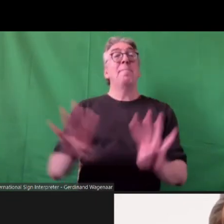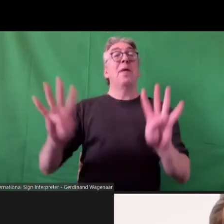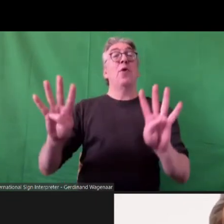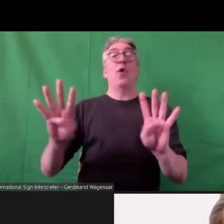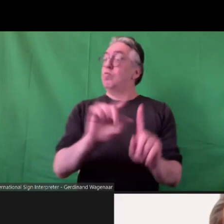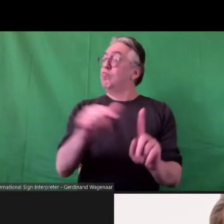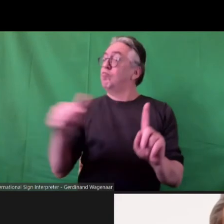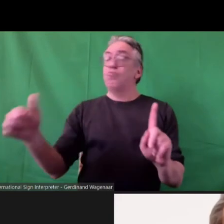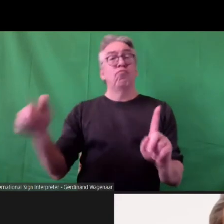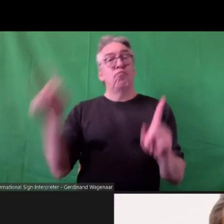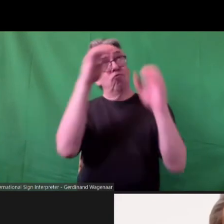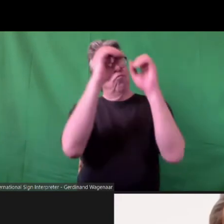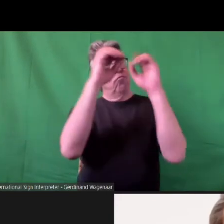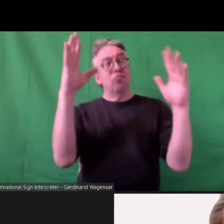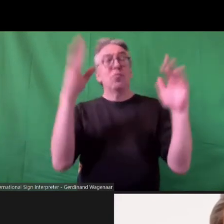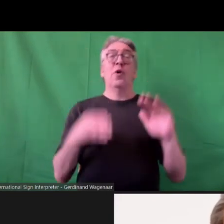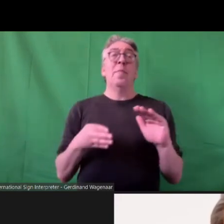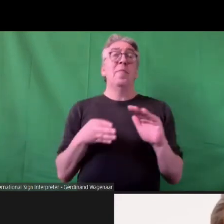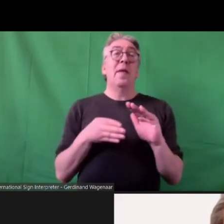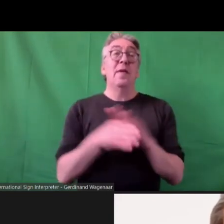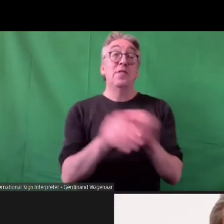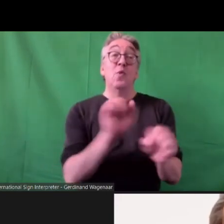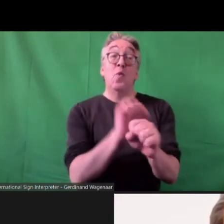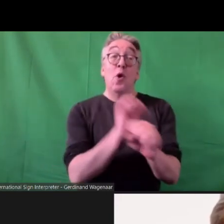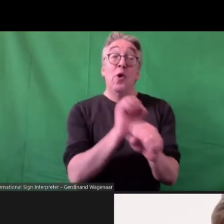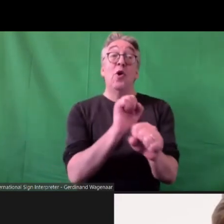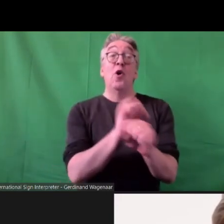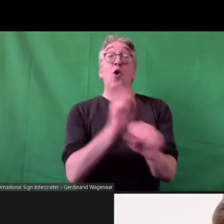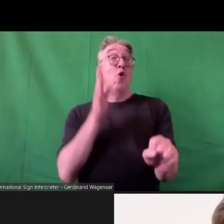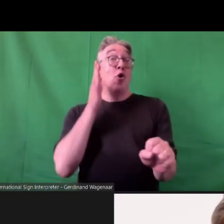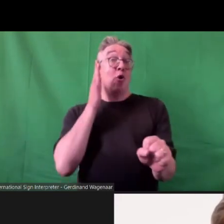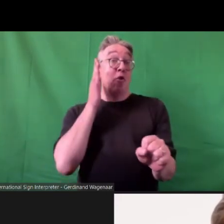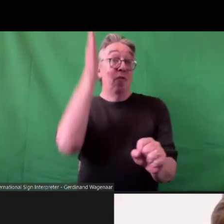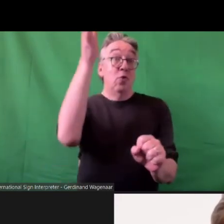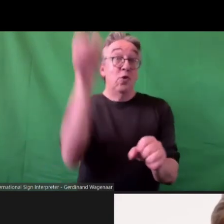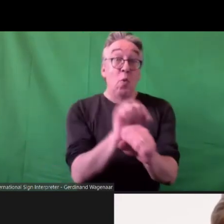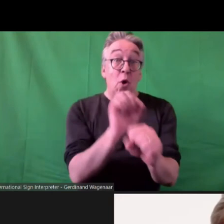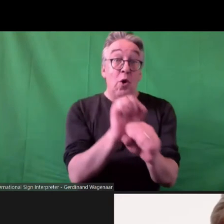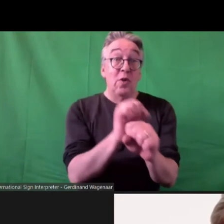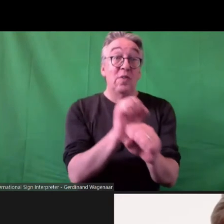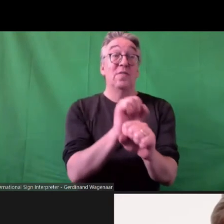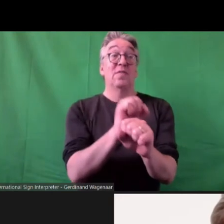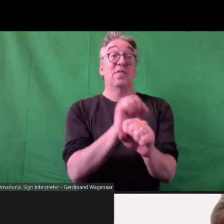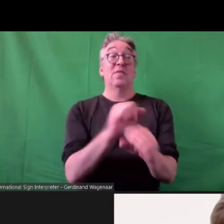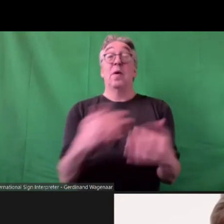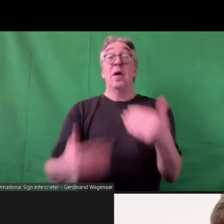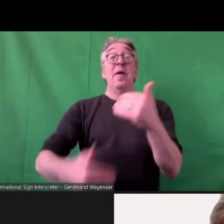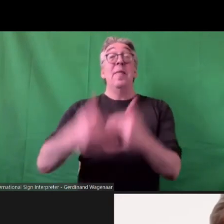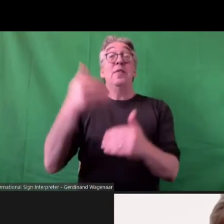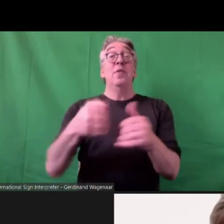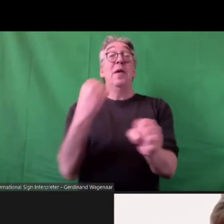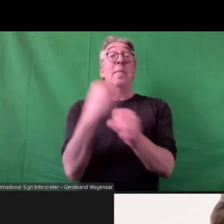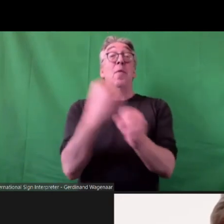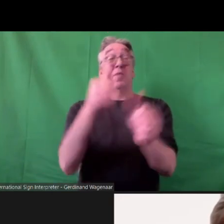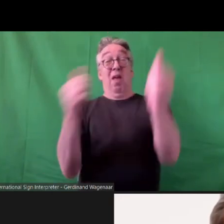inclusive solutions to close the disability employment gap. We will look at how ICT has